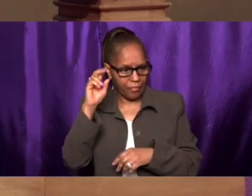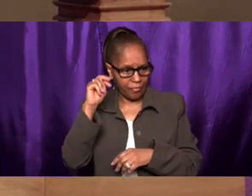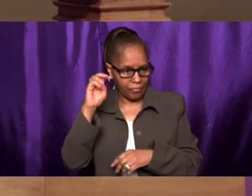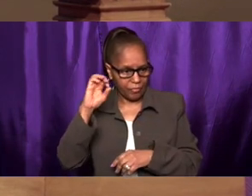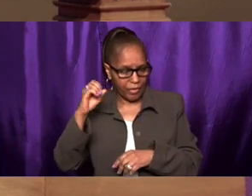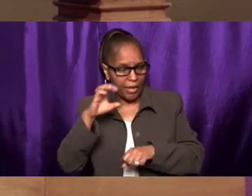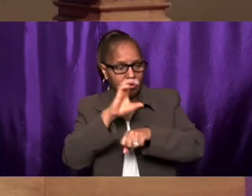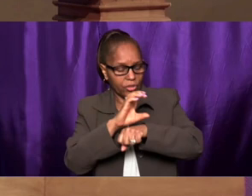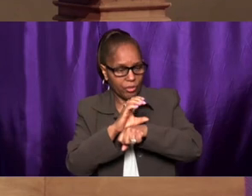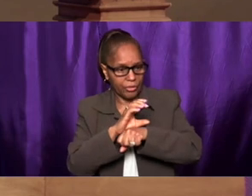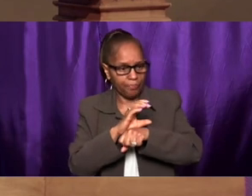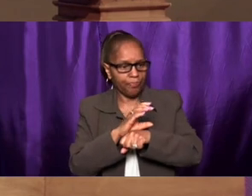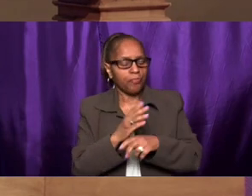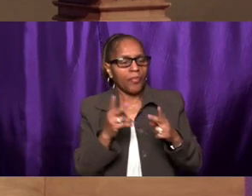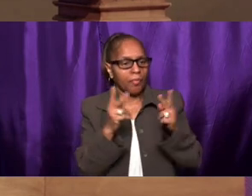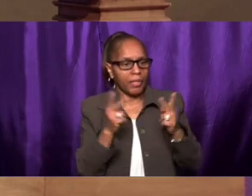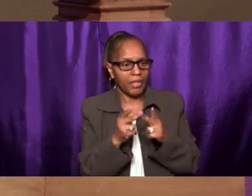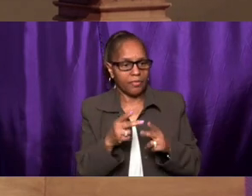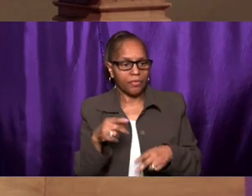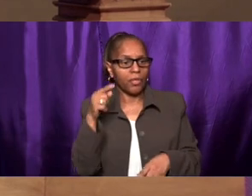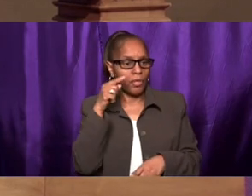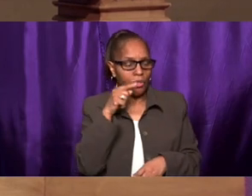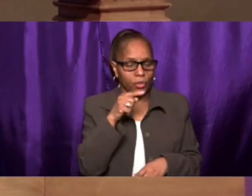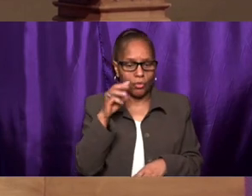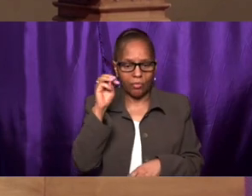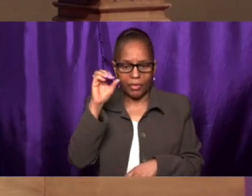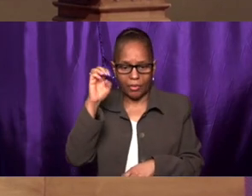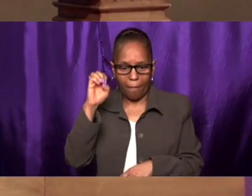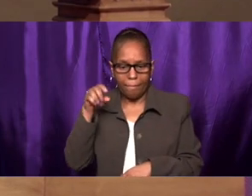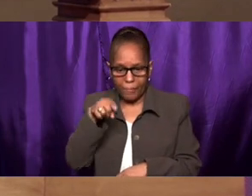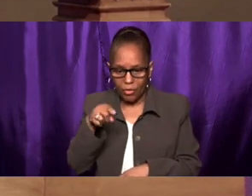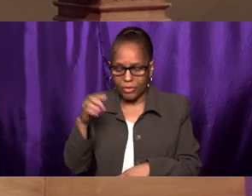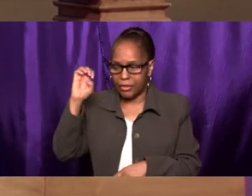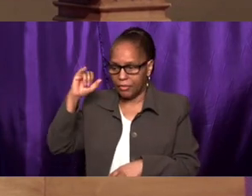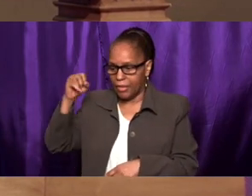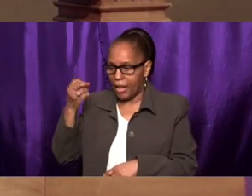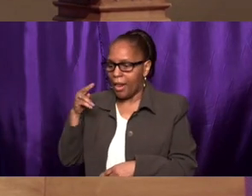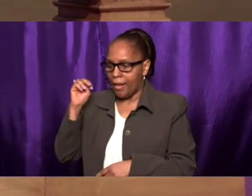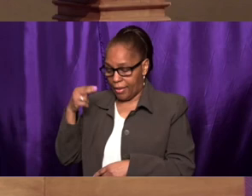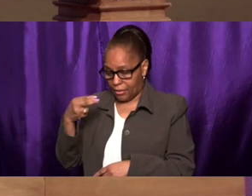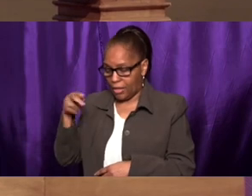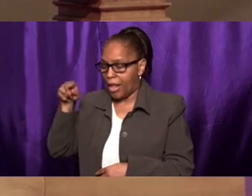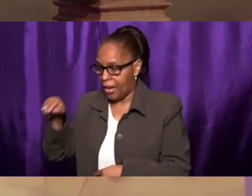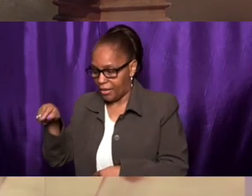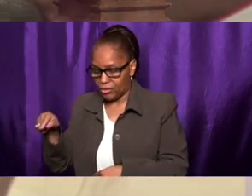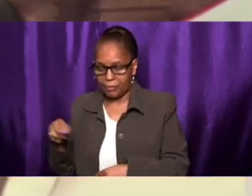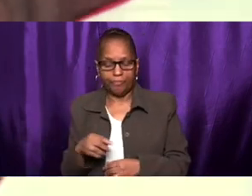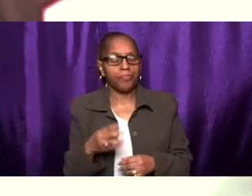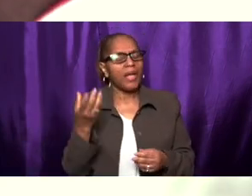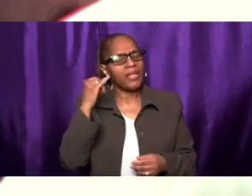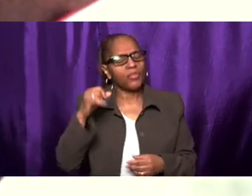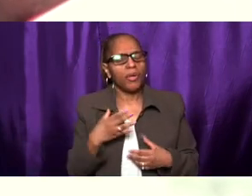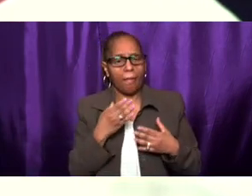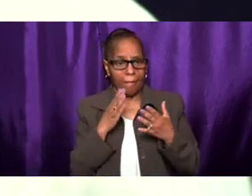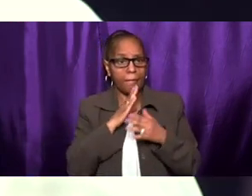some shelters, one for you, one for Mo, one for Elijah. I don't even have to have a cover. I just want to be in the presence.